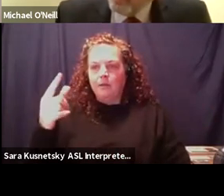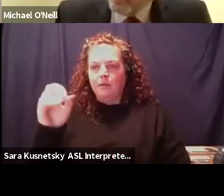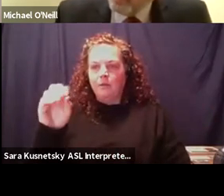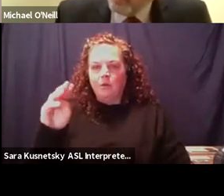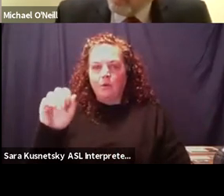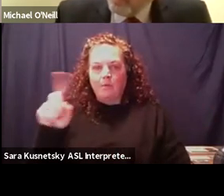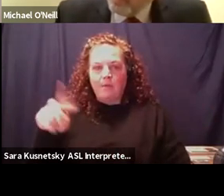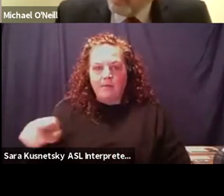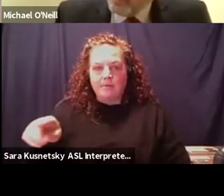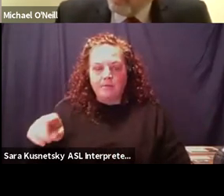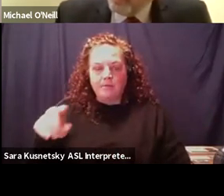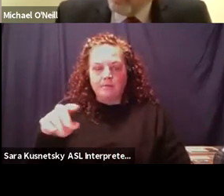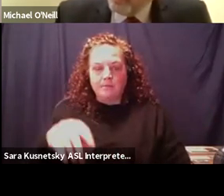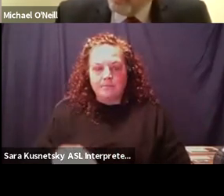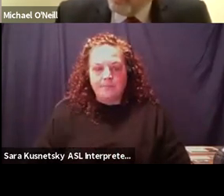Robin?